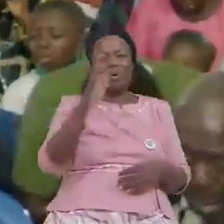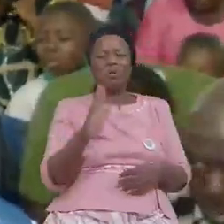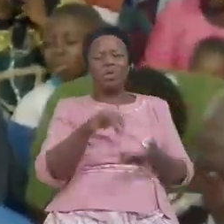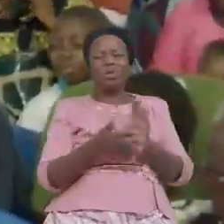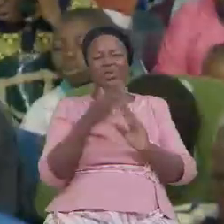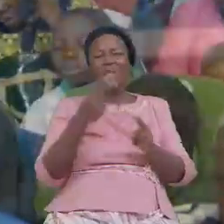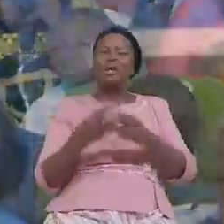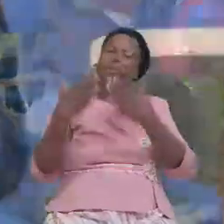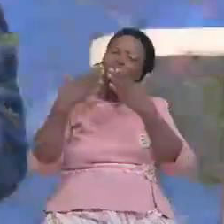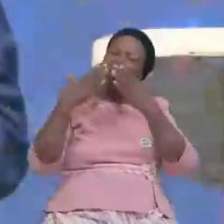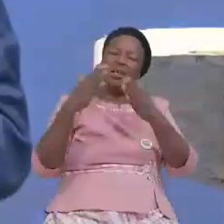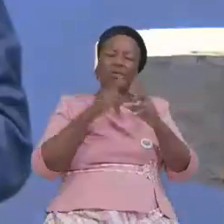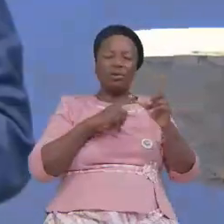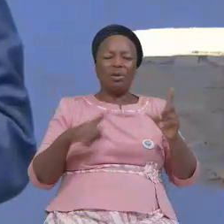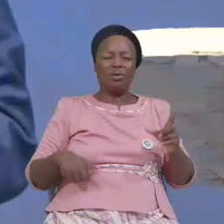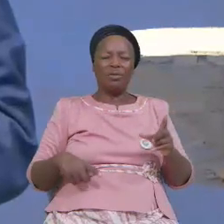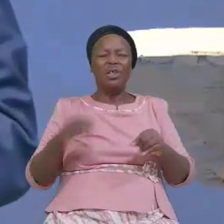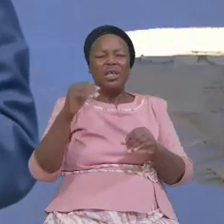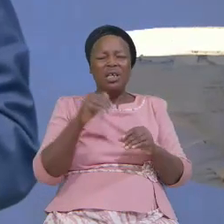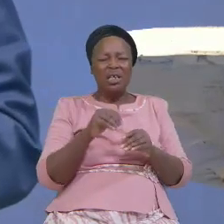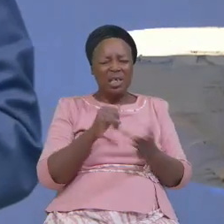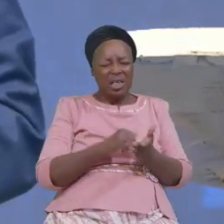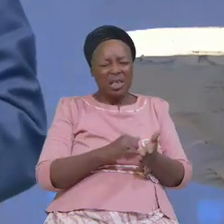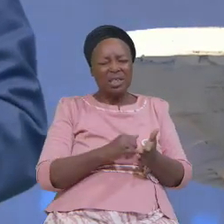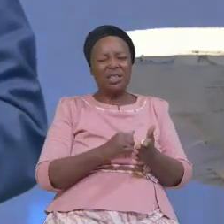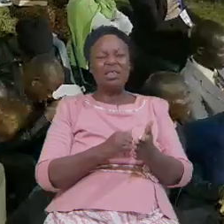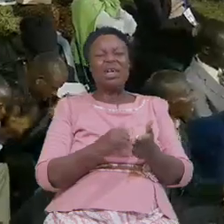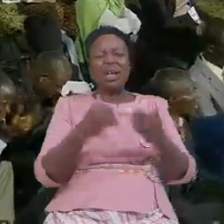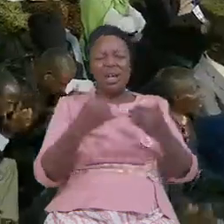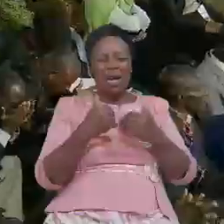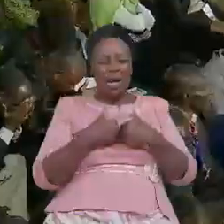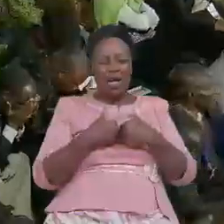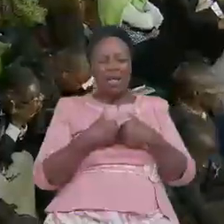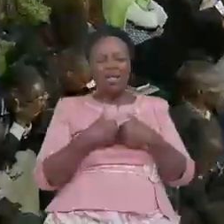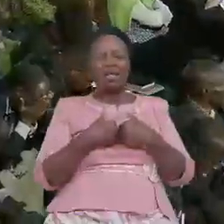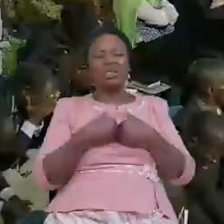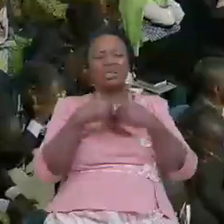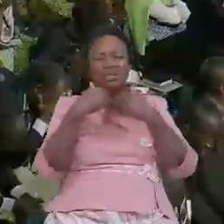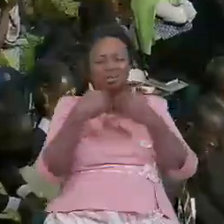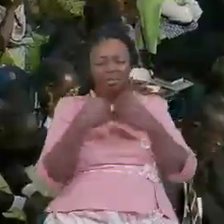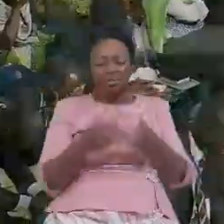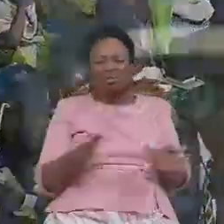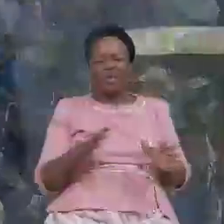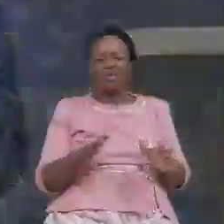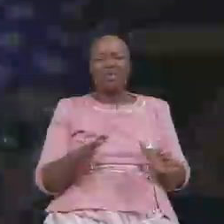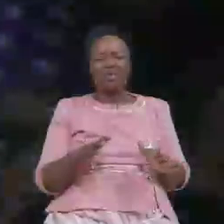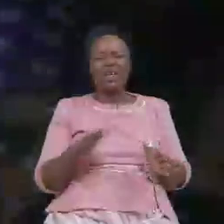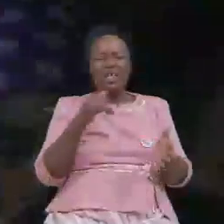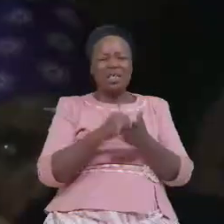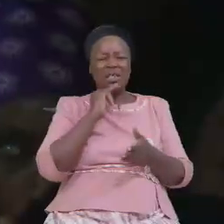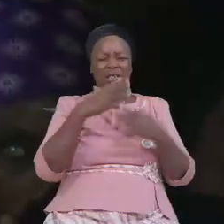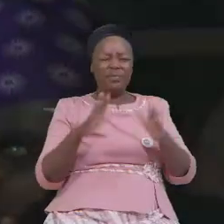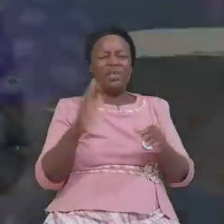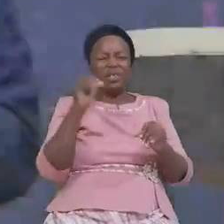Thank you, Lord. It is done. In Jesus' name